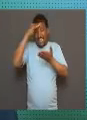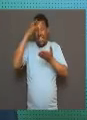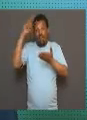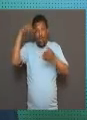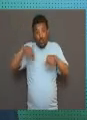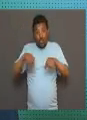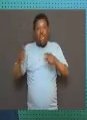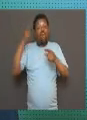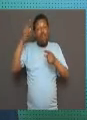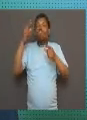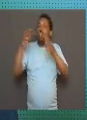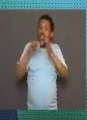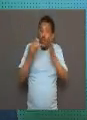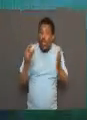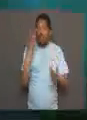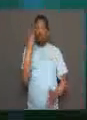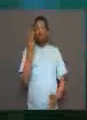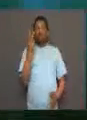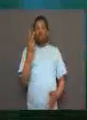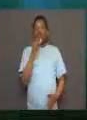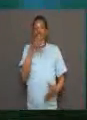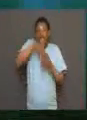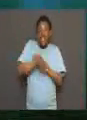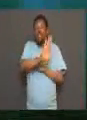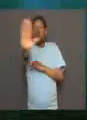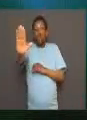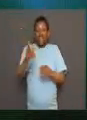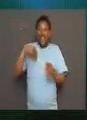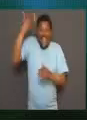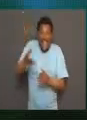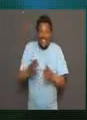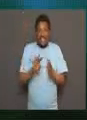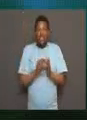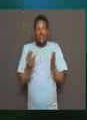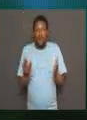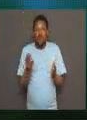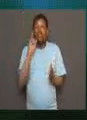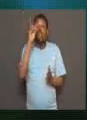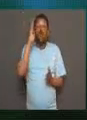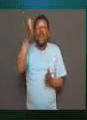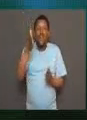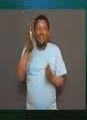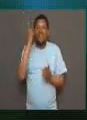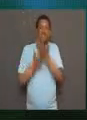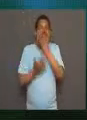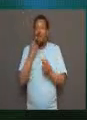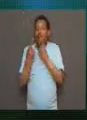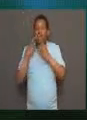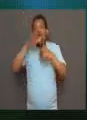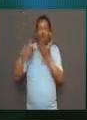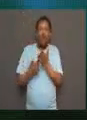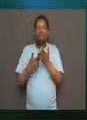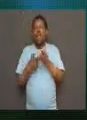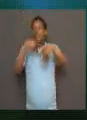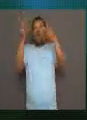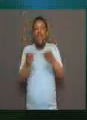today and for Unit 2. In your next unit, you will talk about the